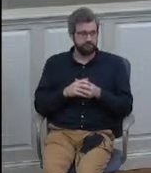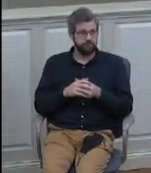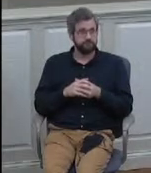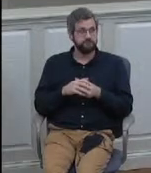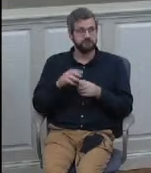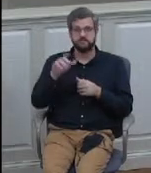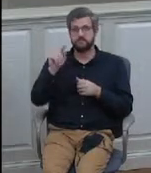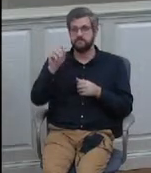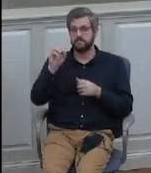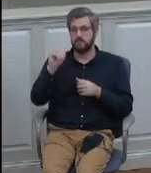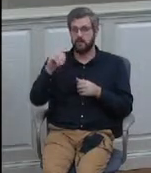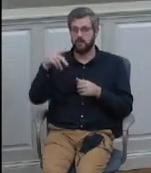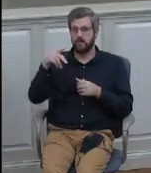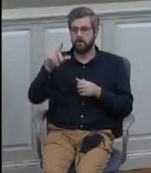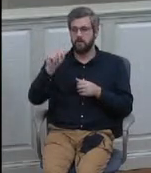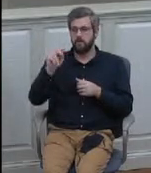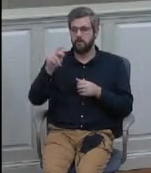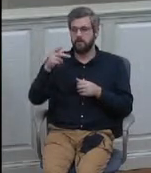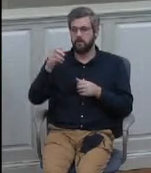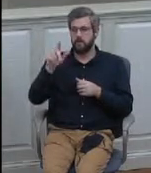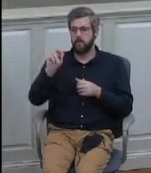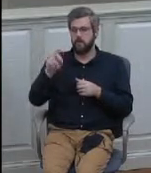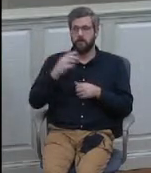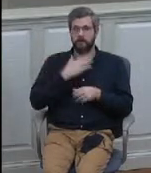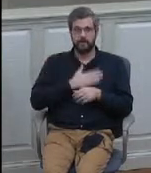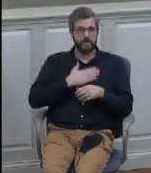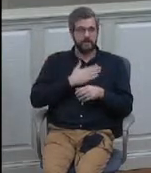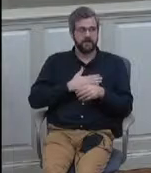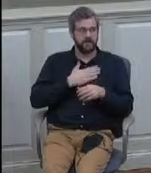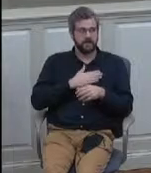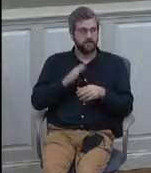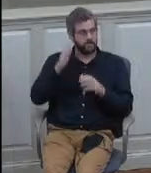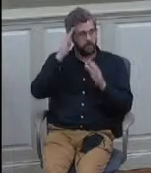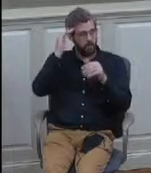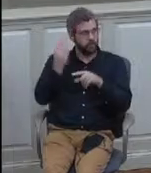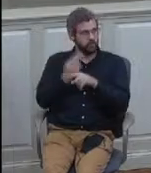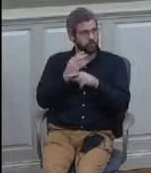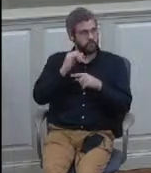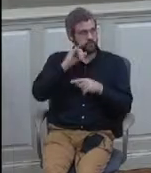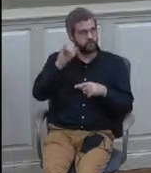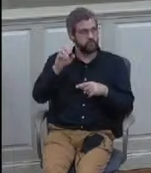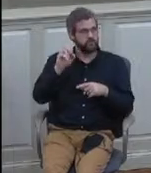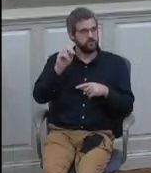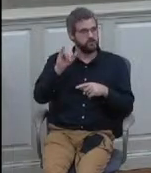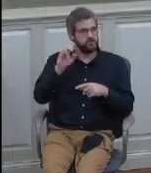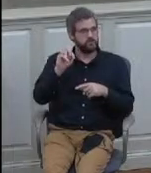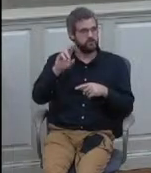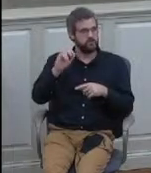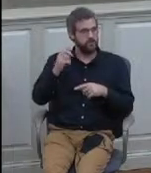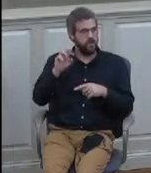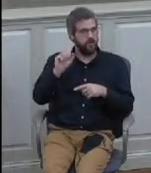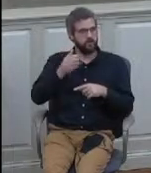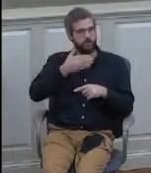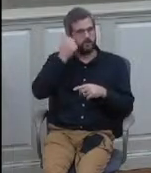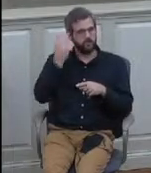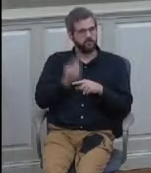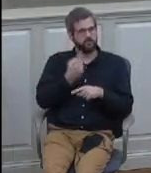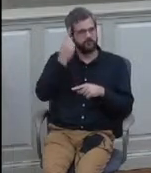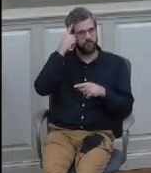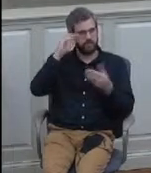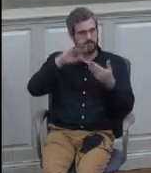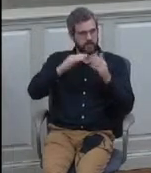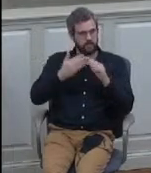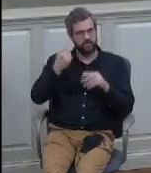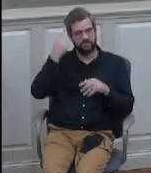Tom Poland said, please to each commissioner your hope for the use of Jenny Rogers for the best use to the community and the downtown